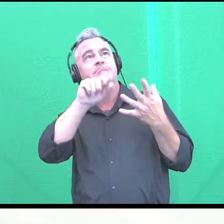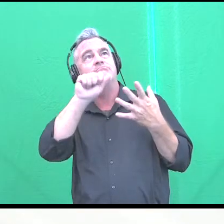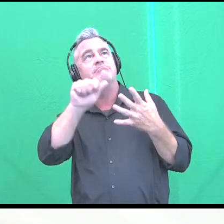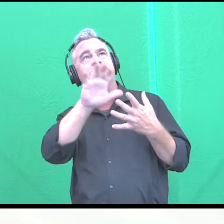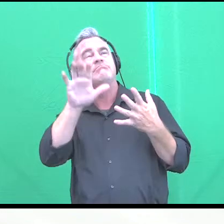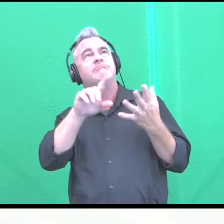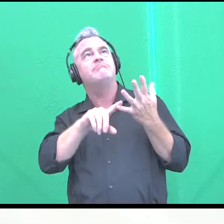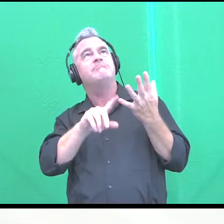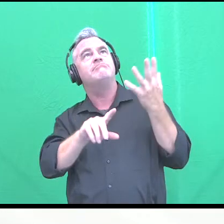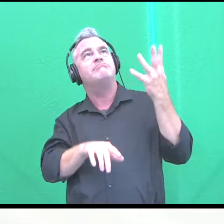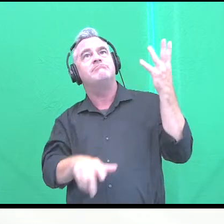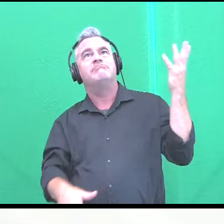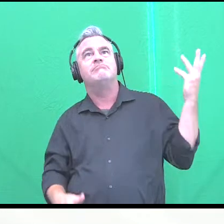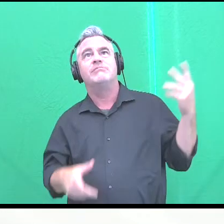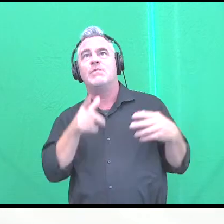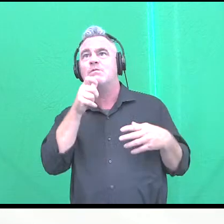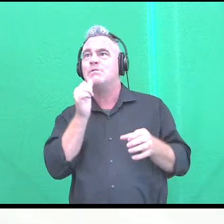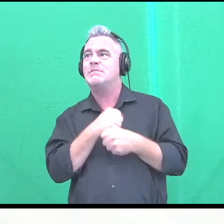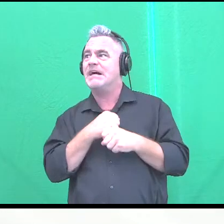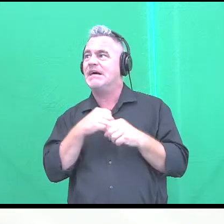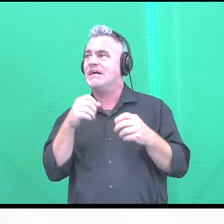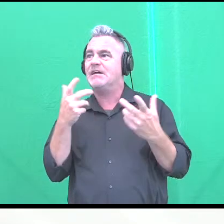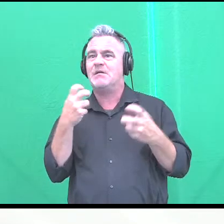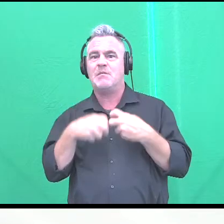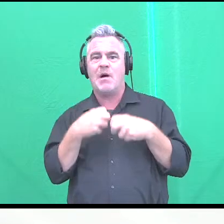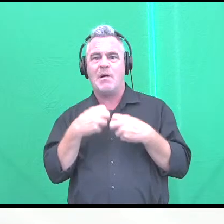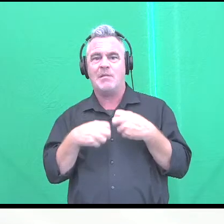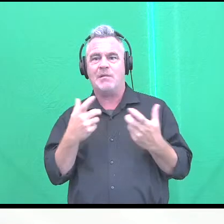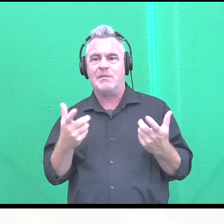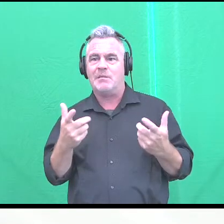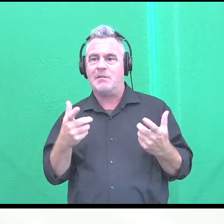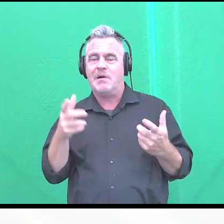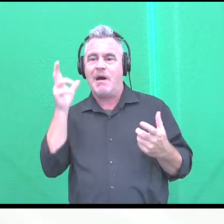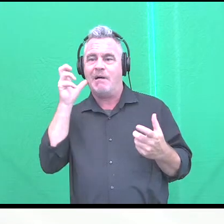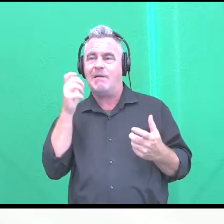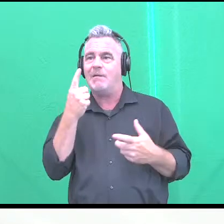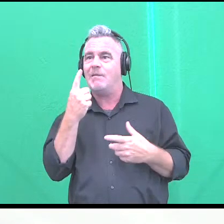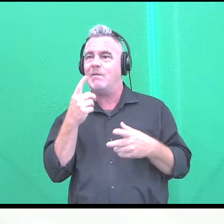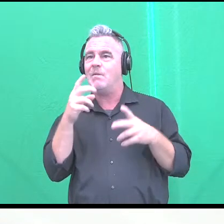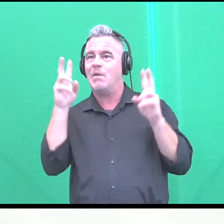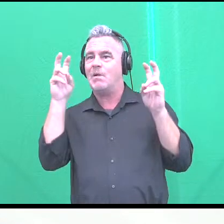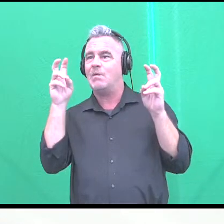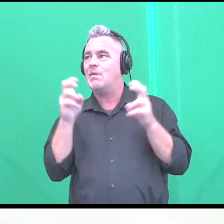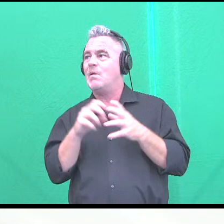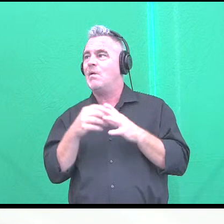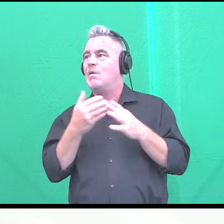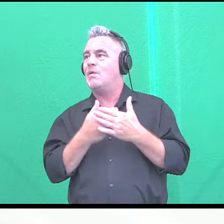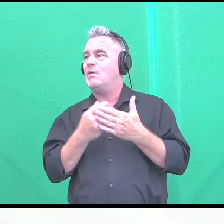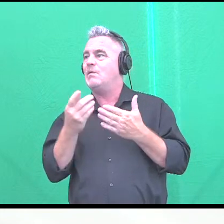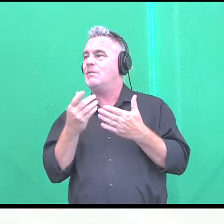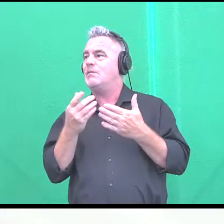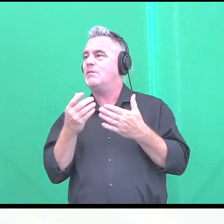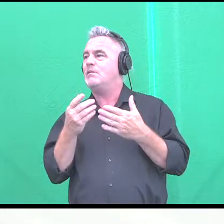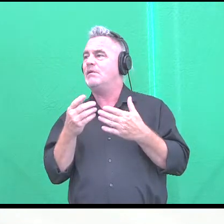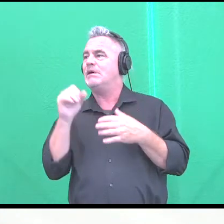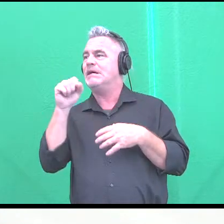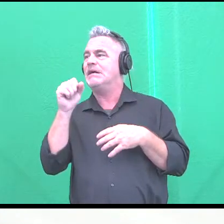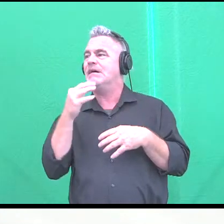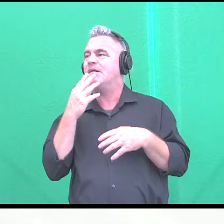think, who's making this an issue? There's a quote I heard the other day, and this gentleman said, yeah,